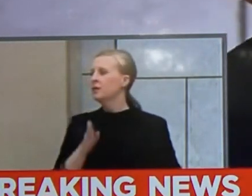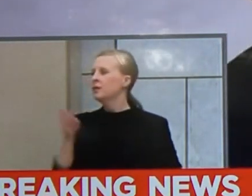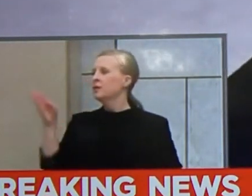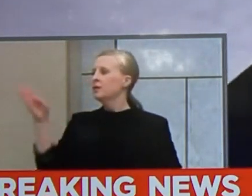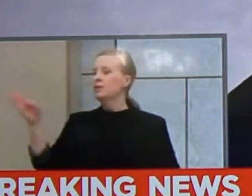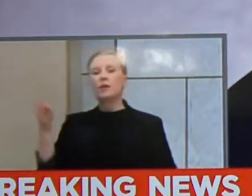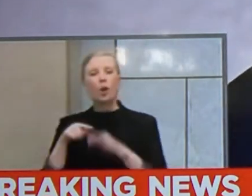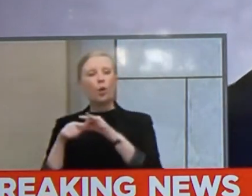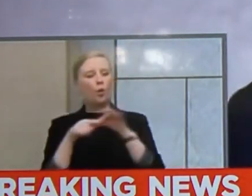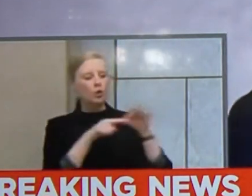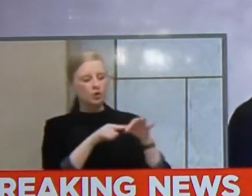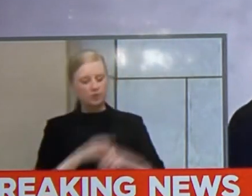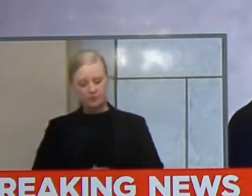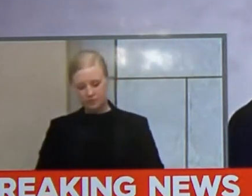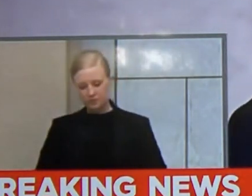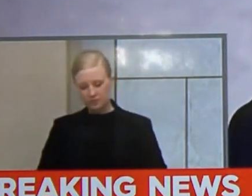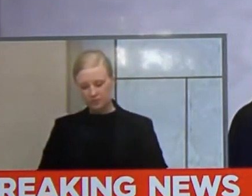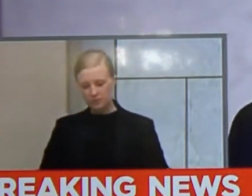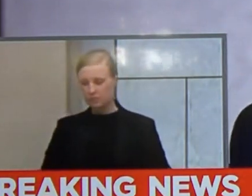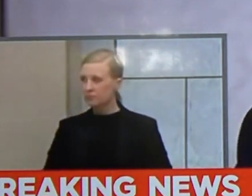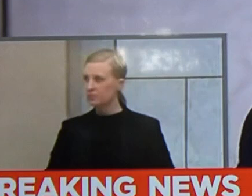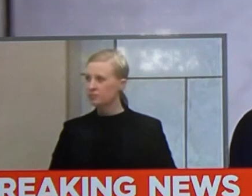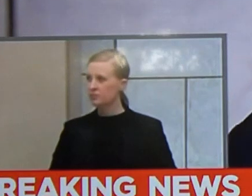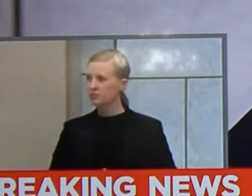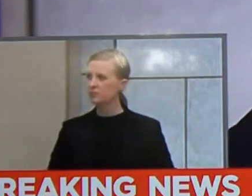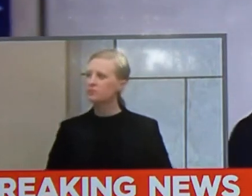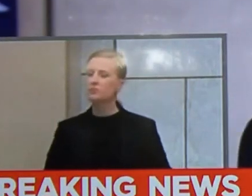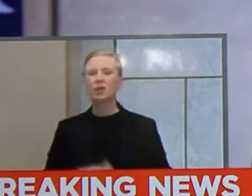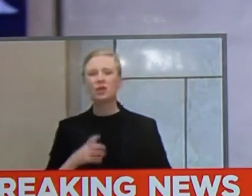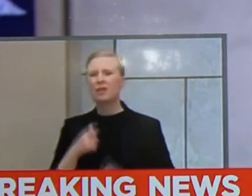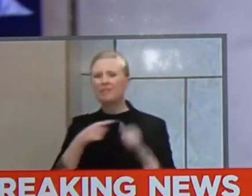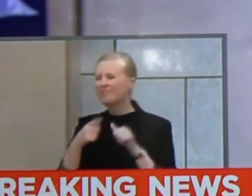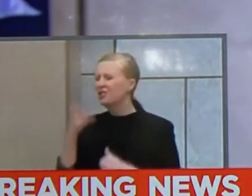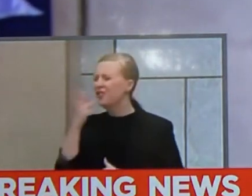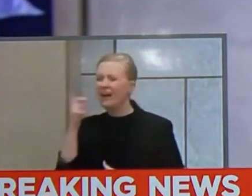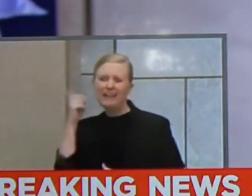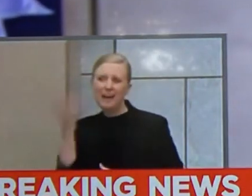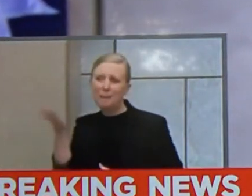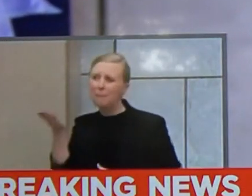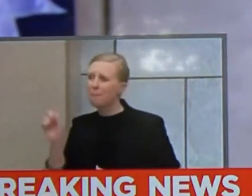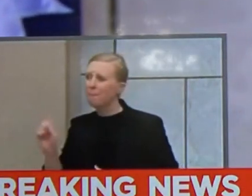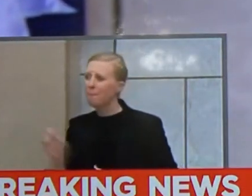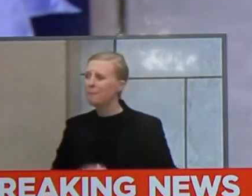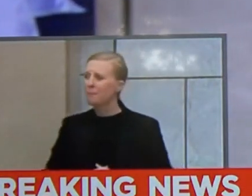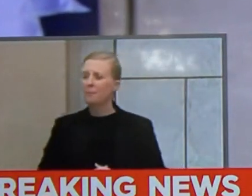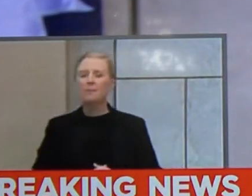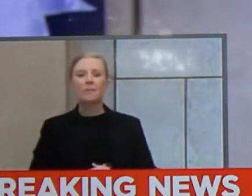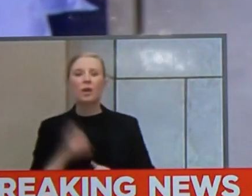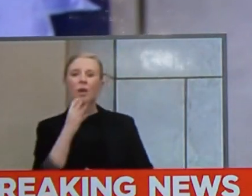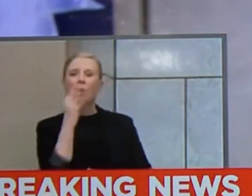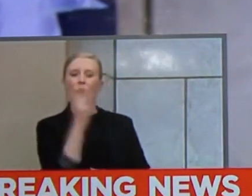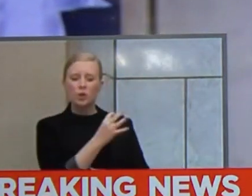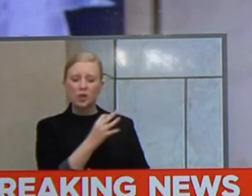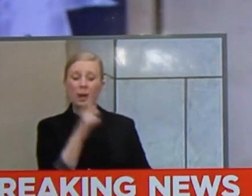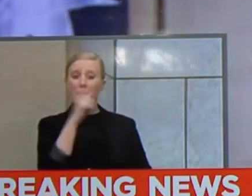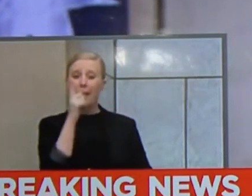Sorry, you've got reports of people in Queensland having to go to the state administrative. You've got reports of people in Queensland having to go to the state administrative